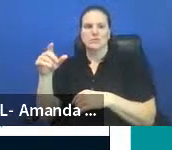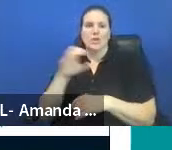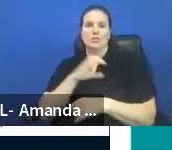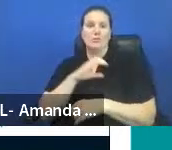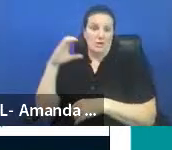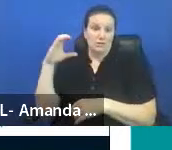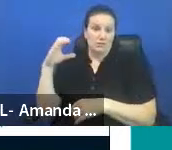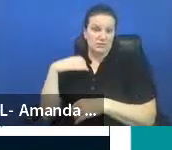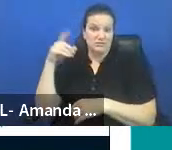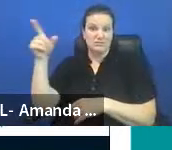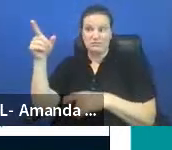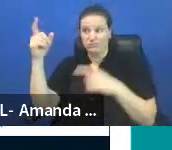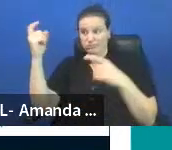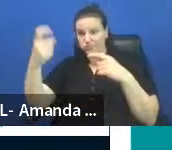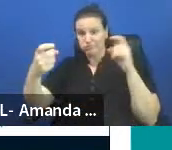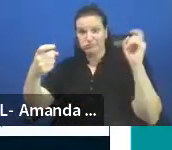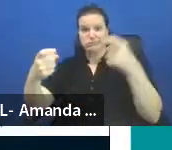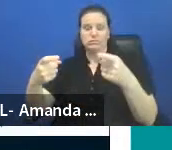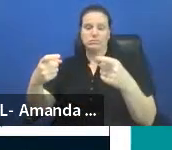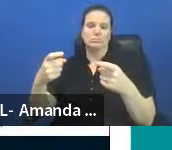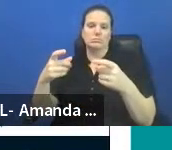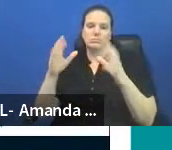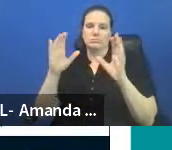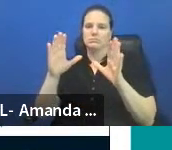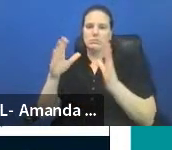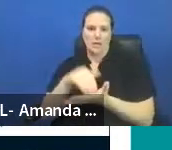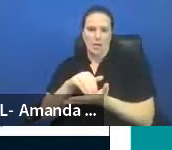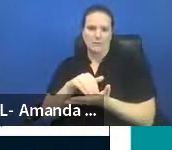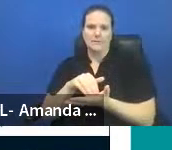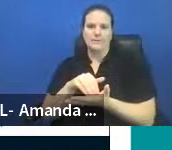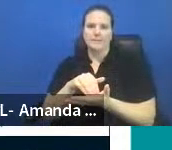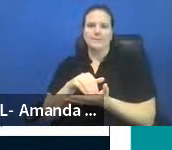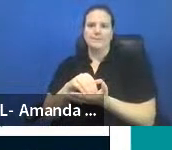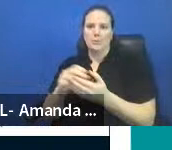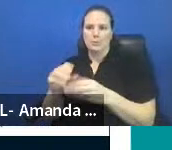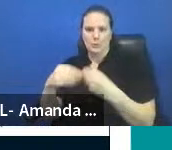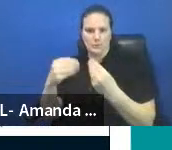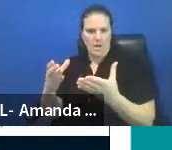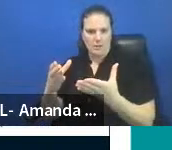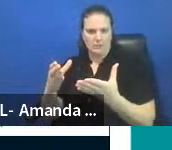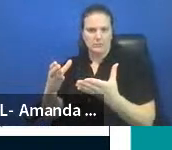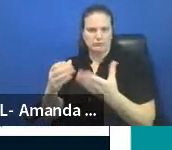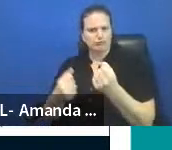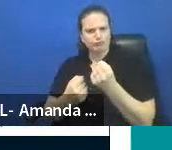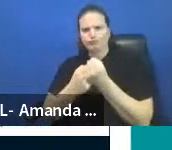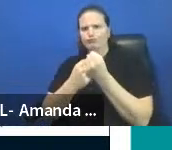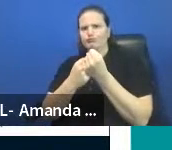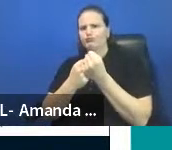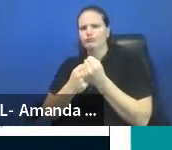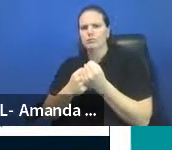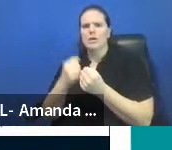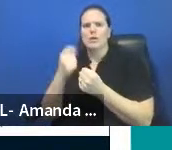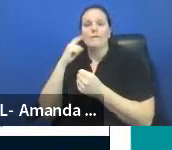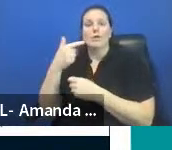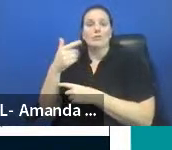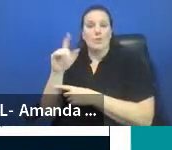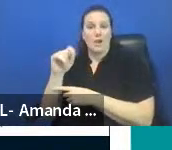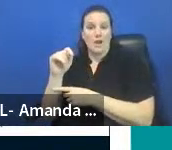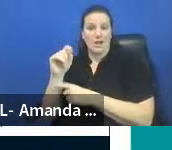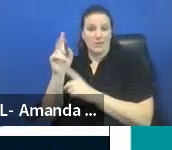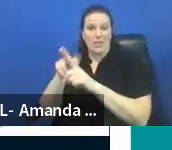to once again provide letters of support for our grant